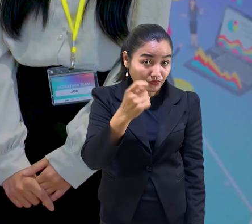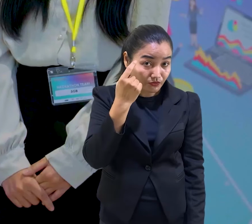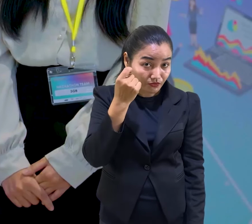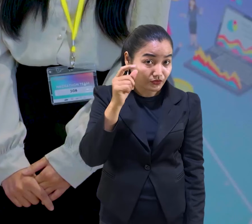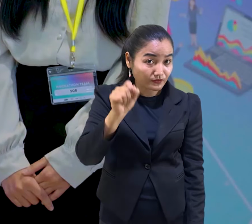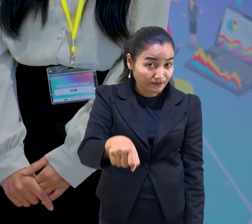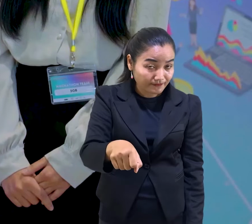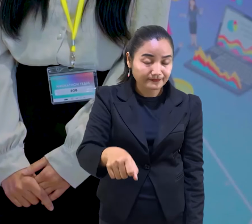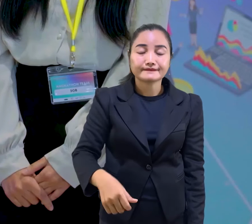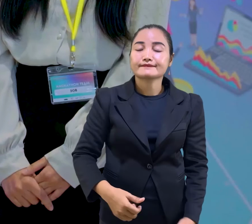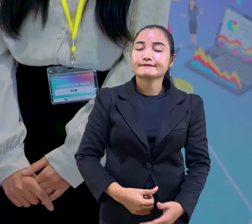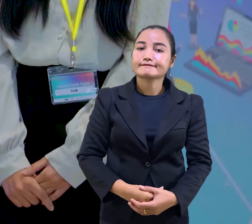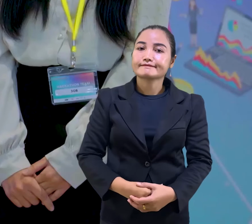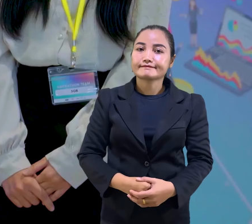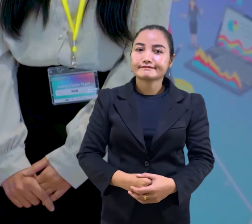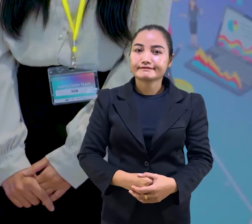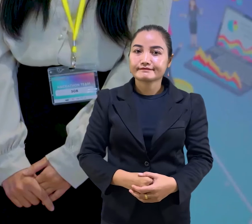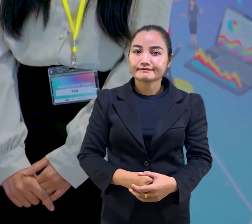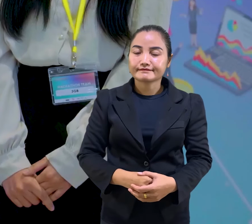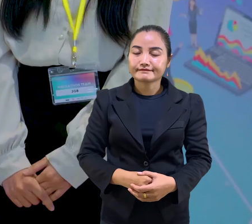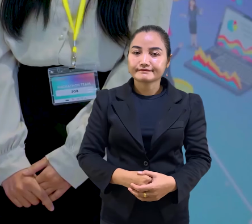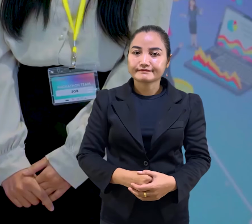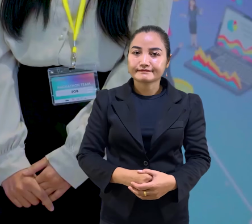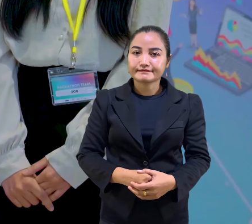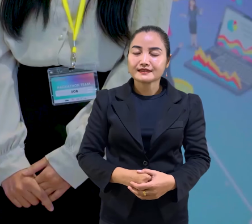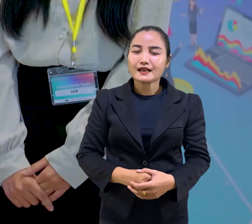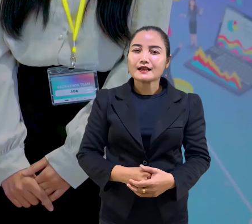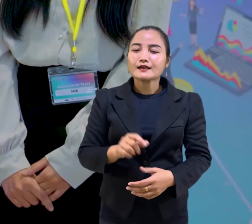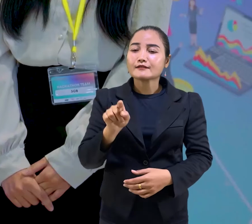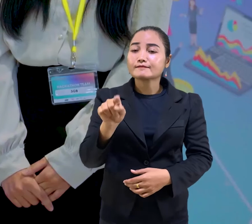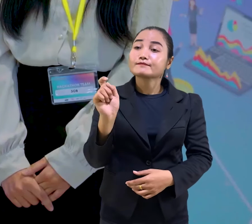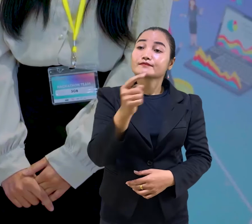mean, who will make it, you know, work?